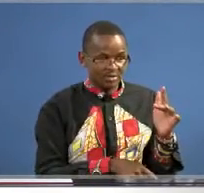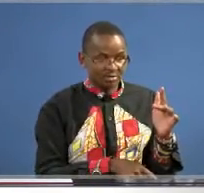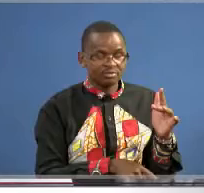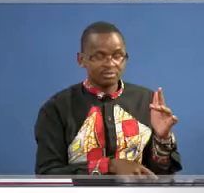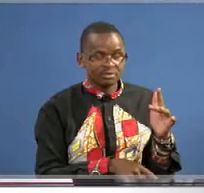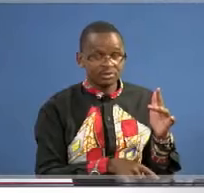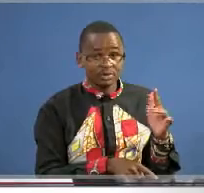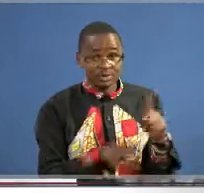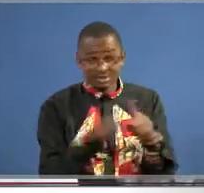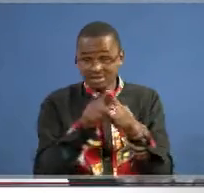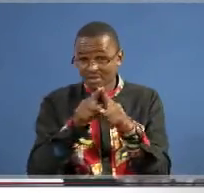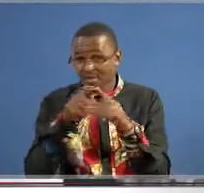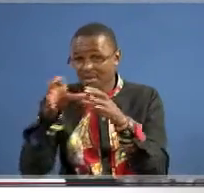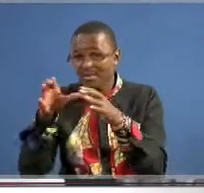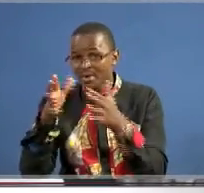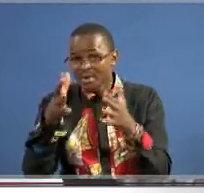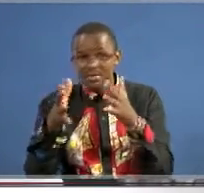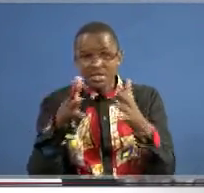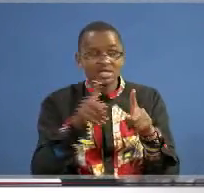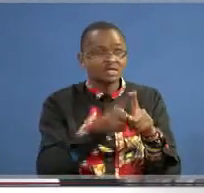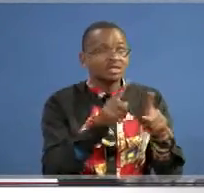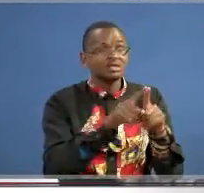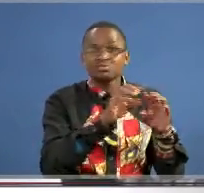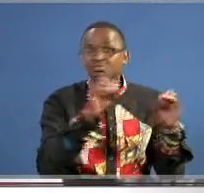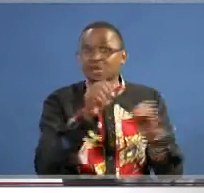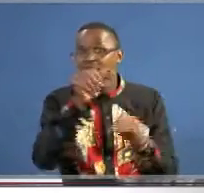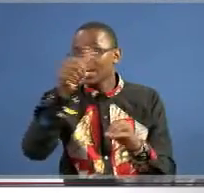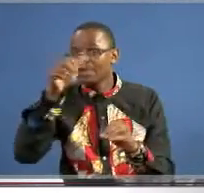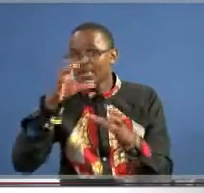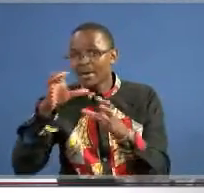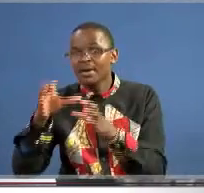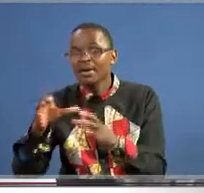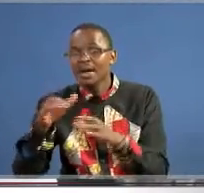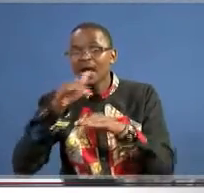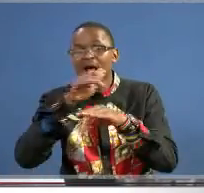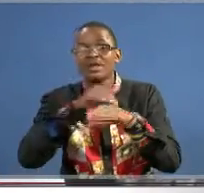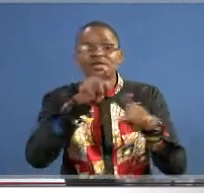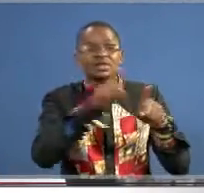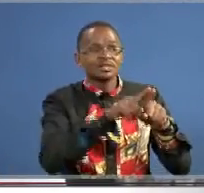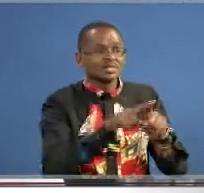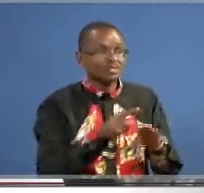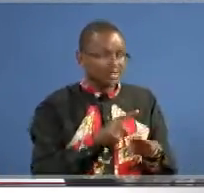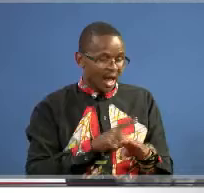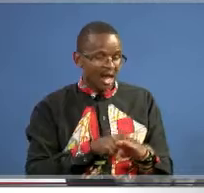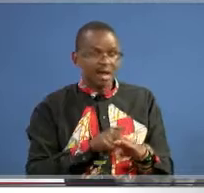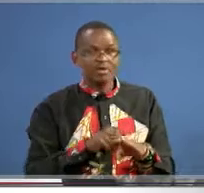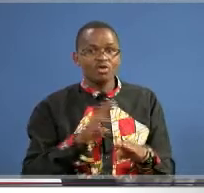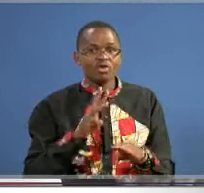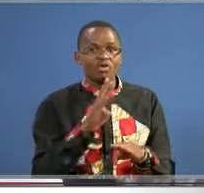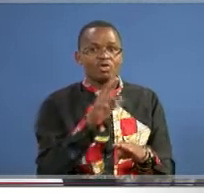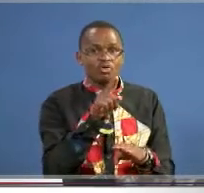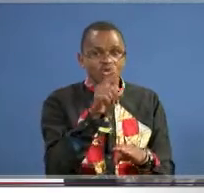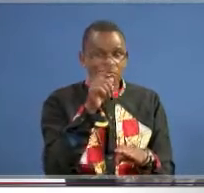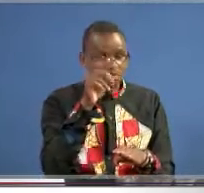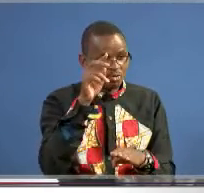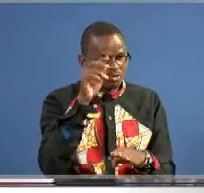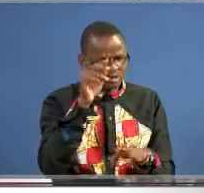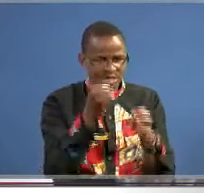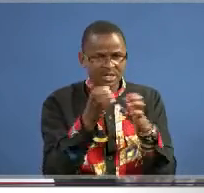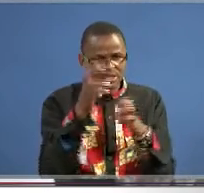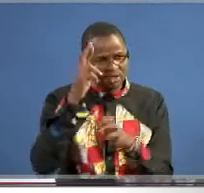that political party, and neither can you run on another political party. At the same time, you need to remember